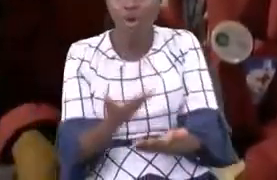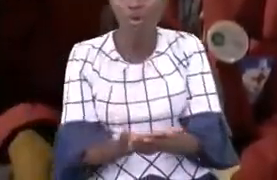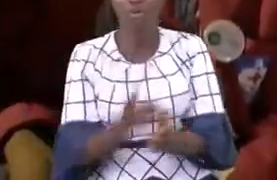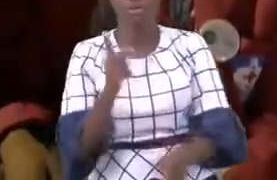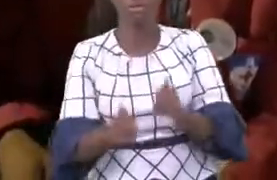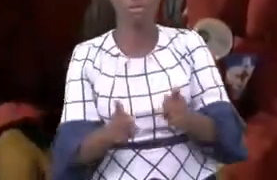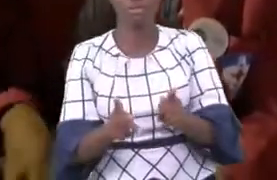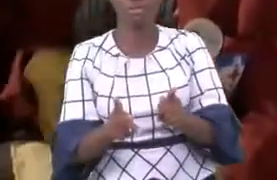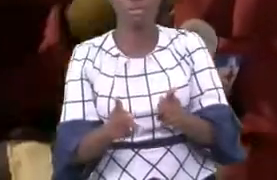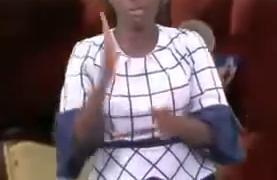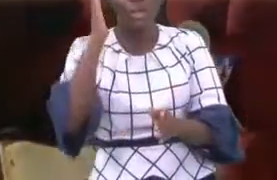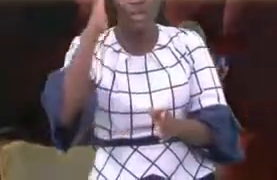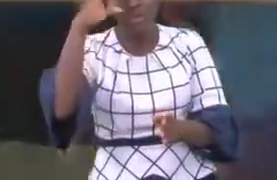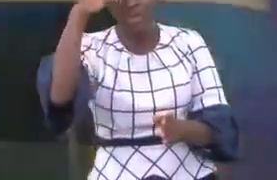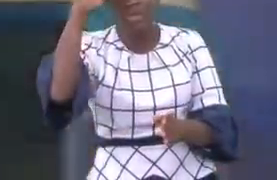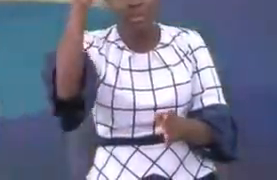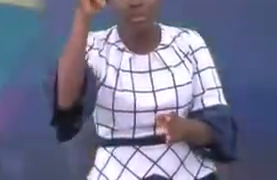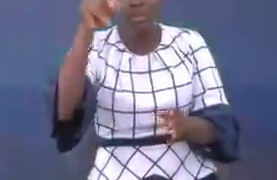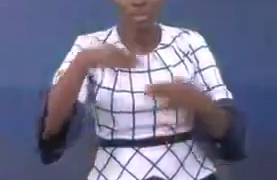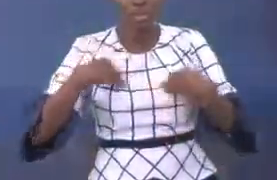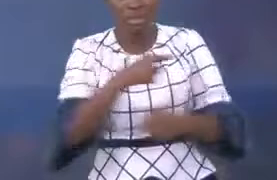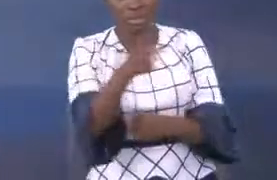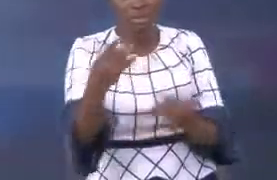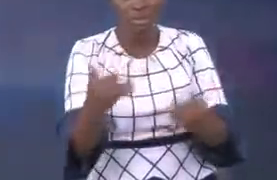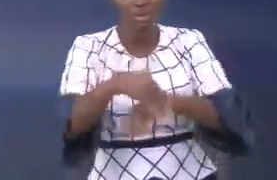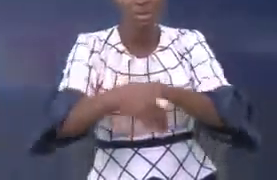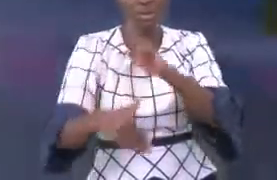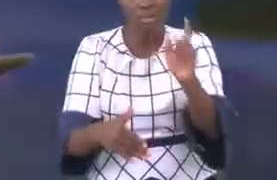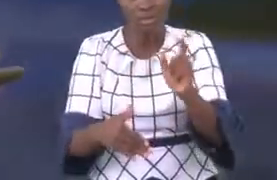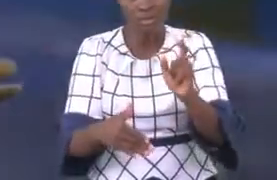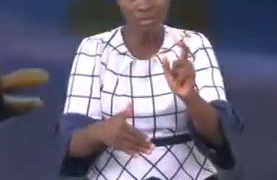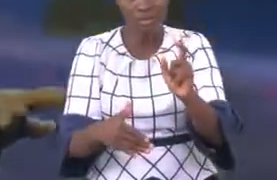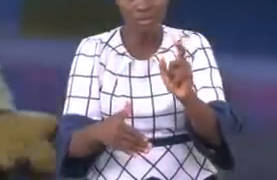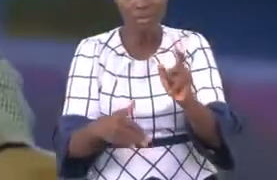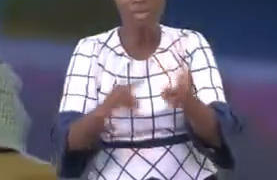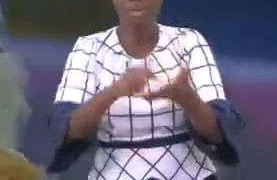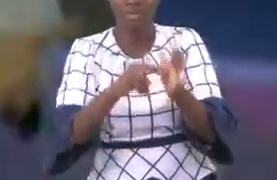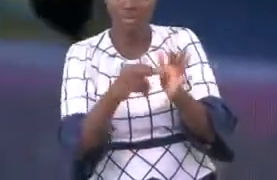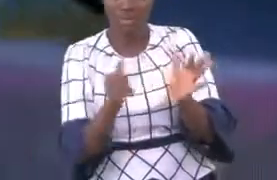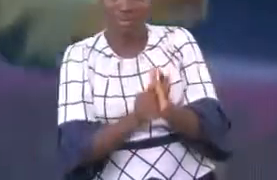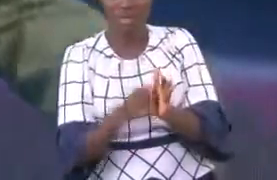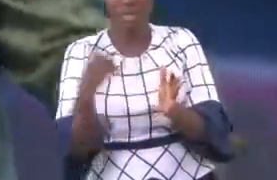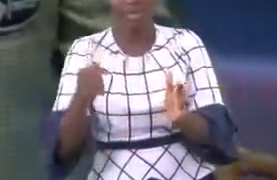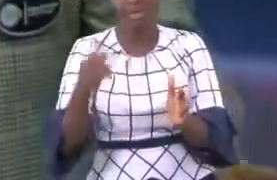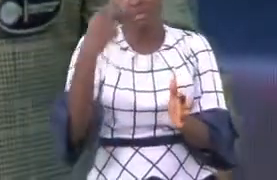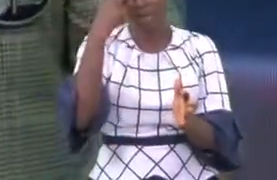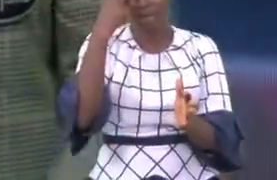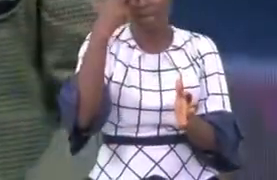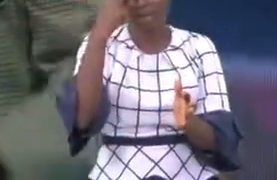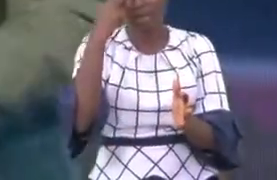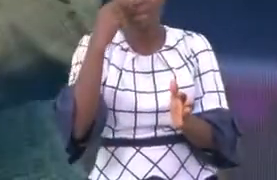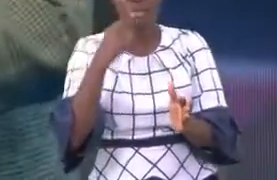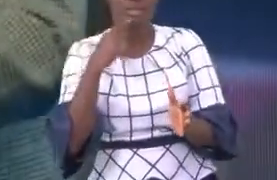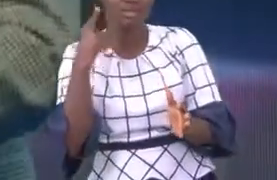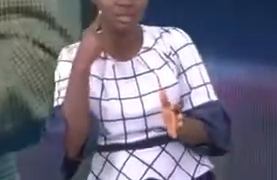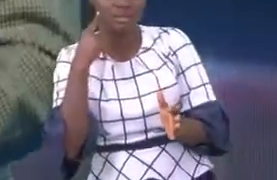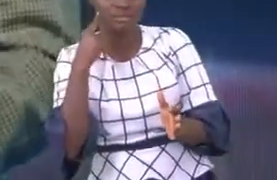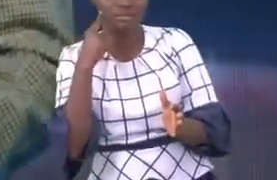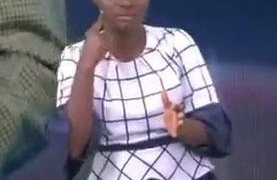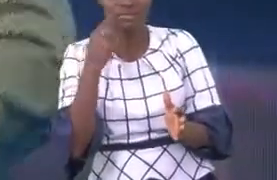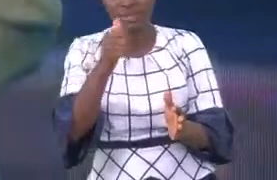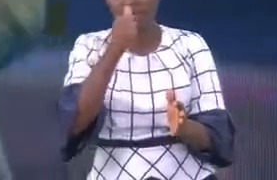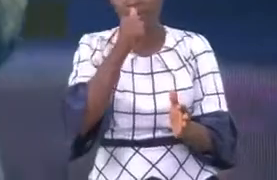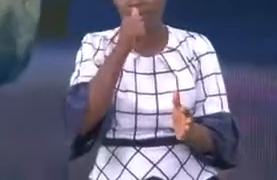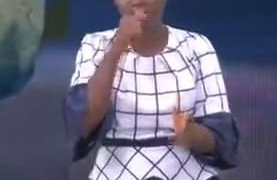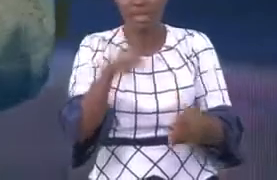mean? The blind, the deaf, the dumb, the lame, the one that has arthritis, the one who